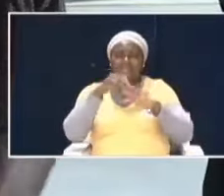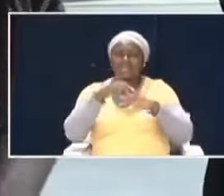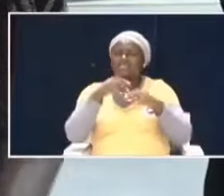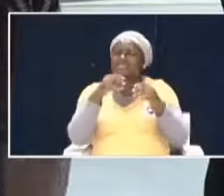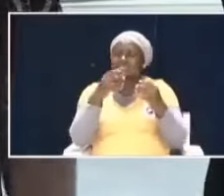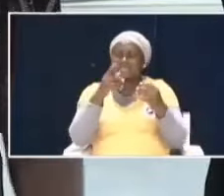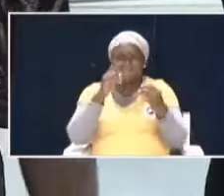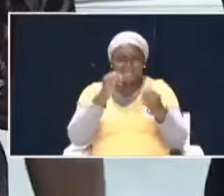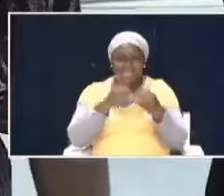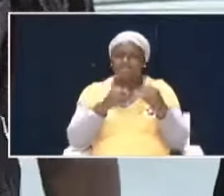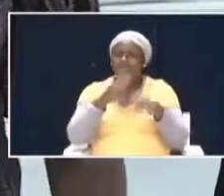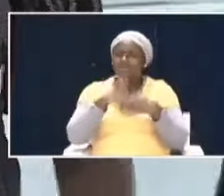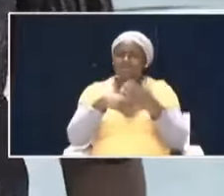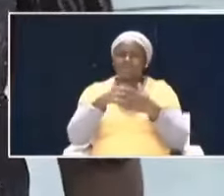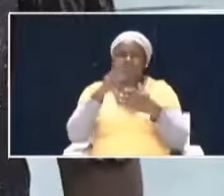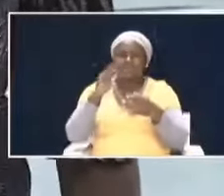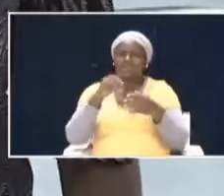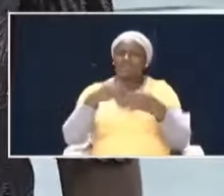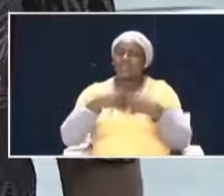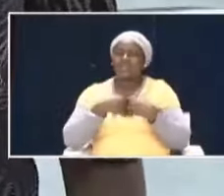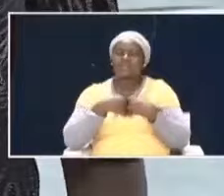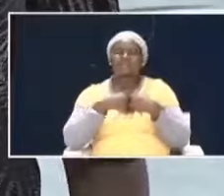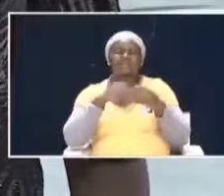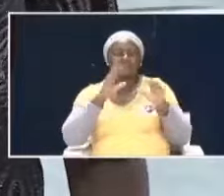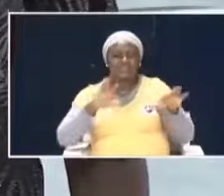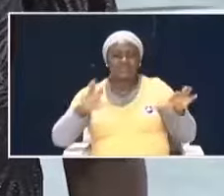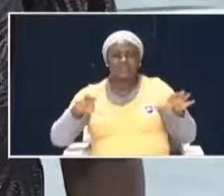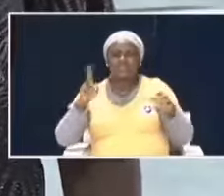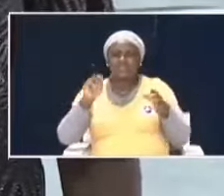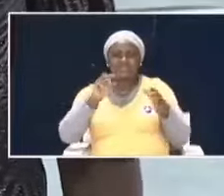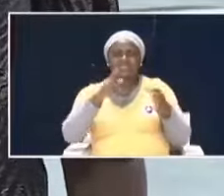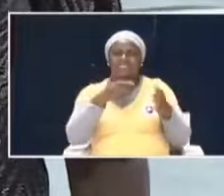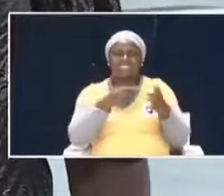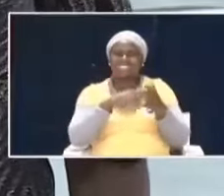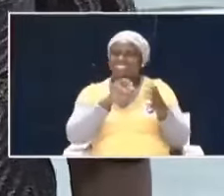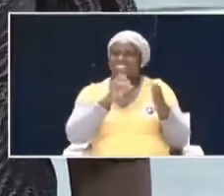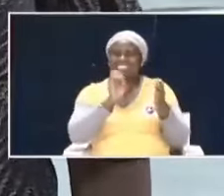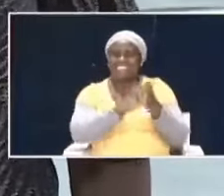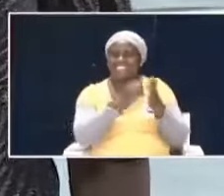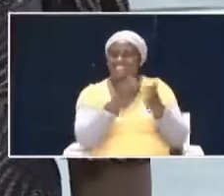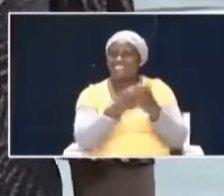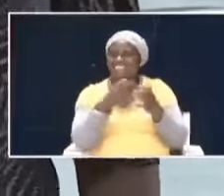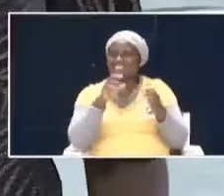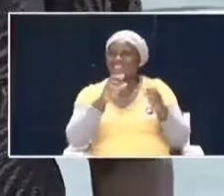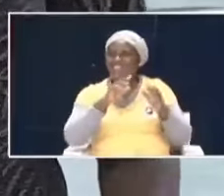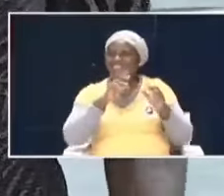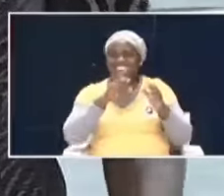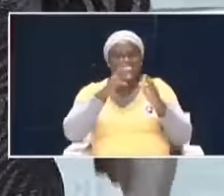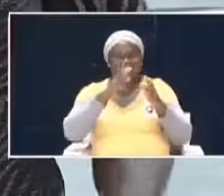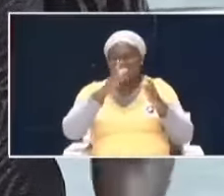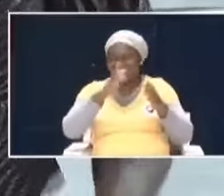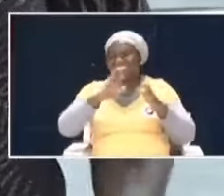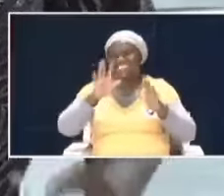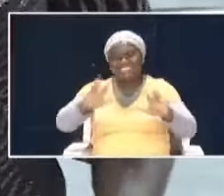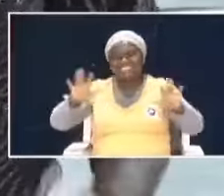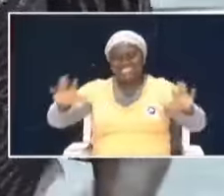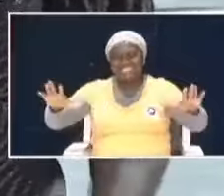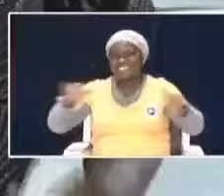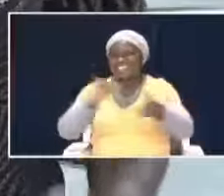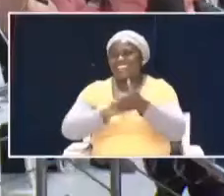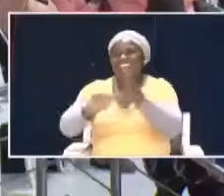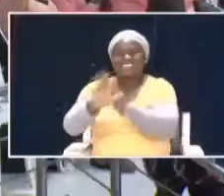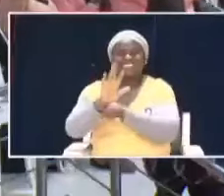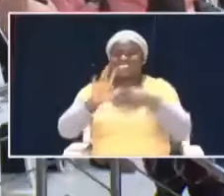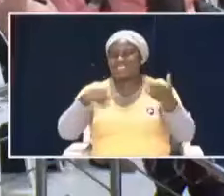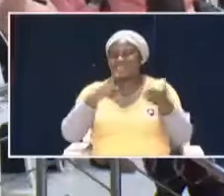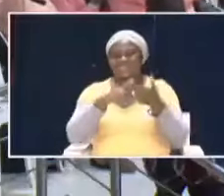having their children. This is an evidence of the grandchildren that God gave unto us. Shout hallelujah!